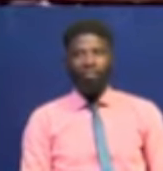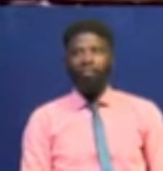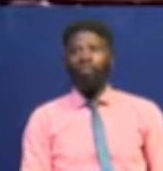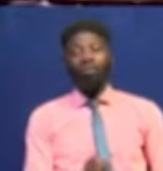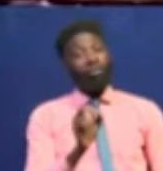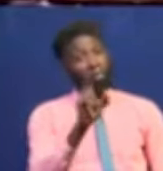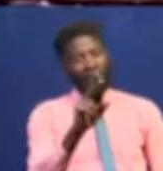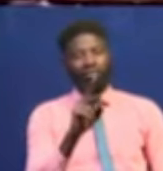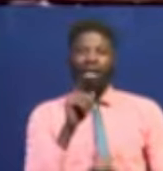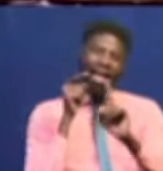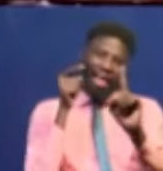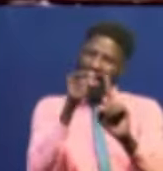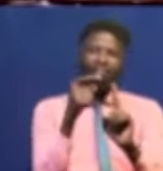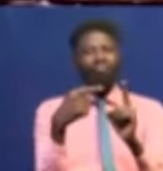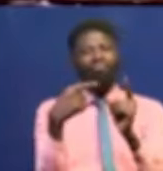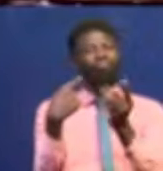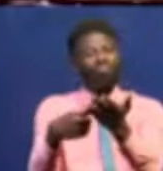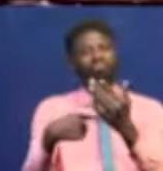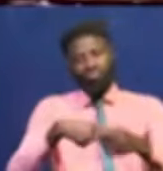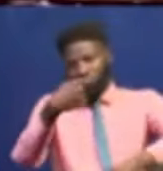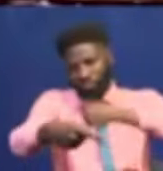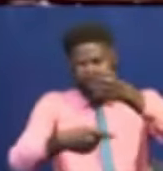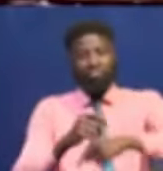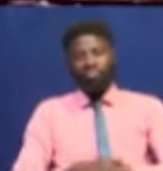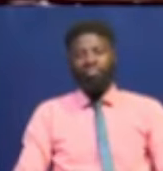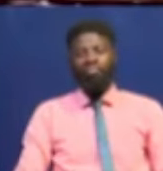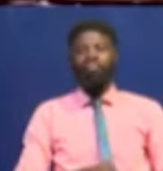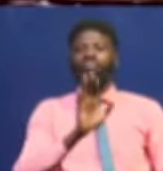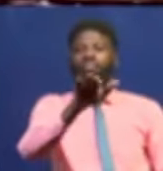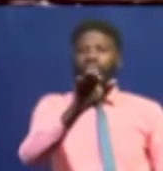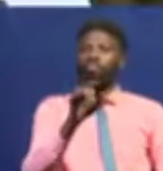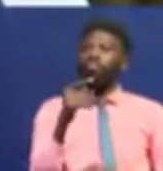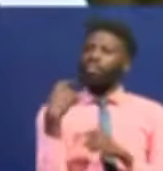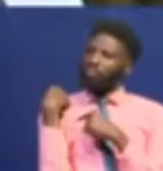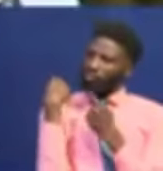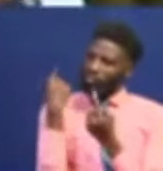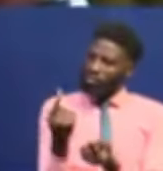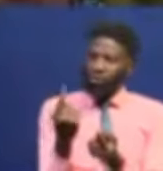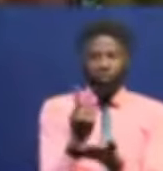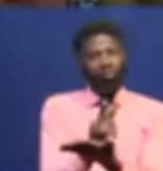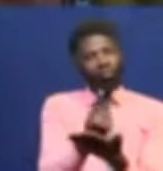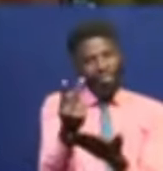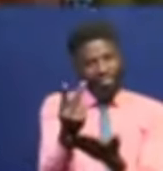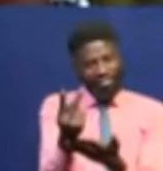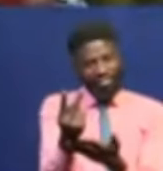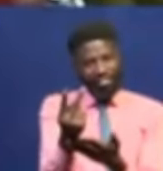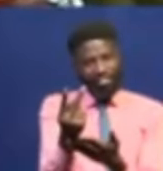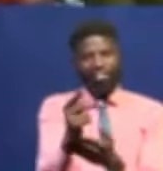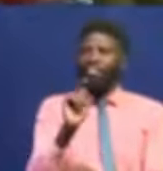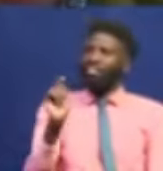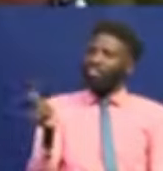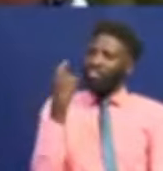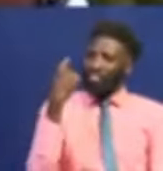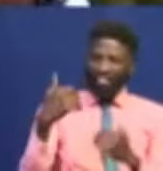this conversation forward, Your Excellency, I want us to look into the last two extraordinary weeks that this country has